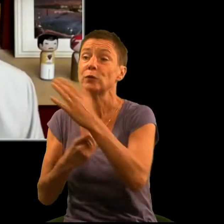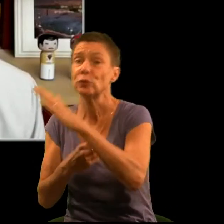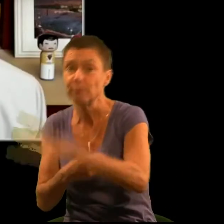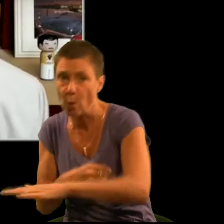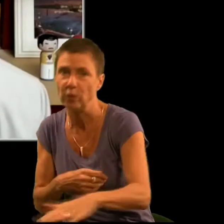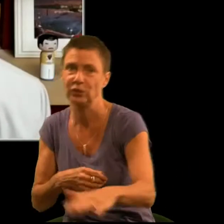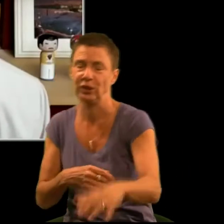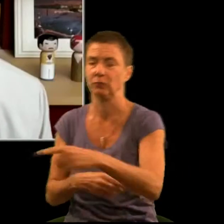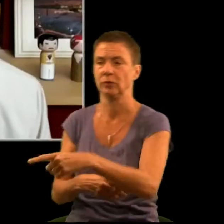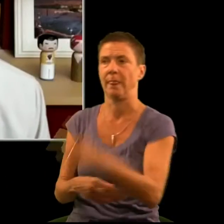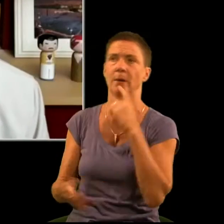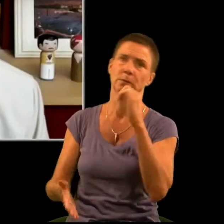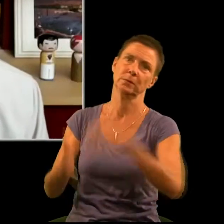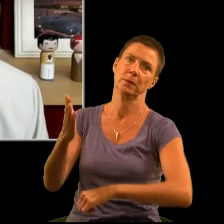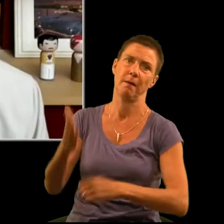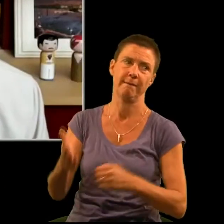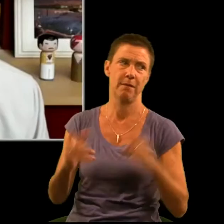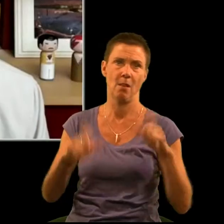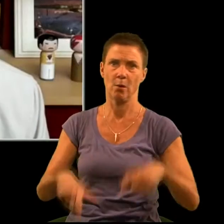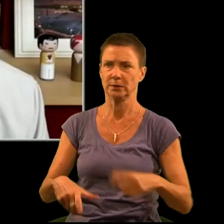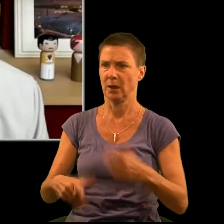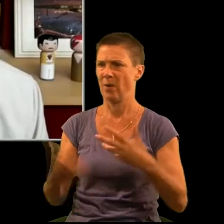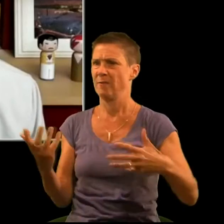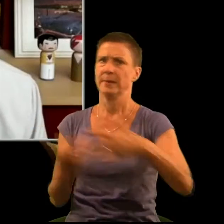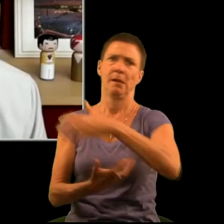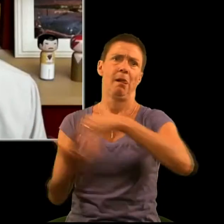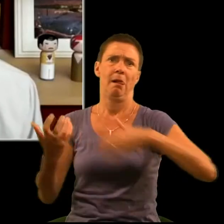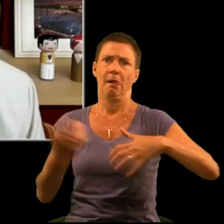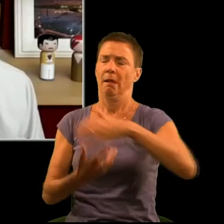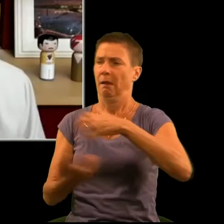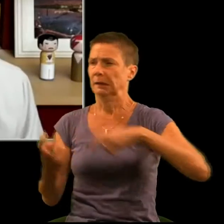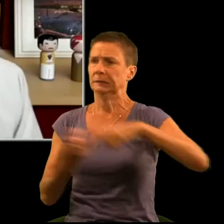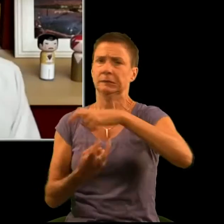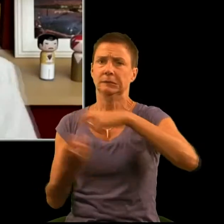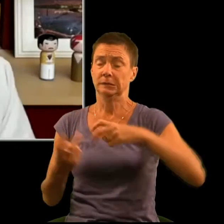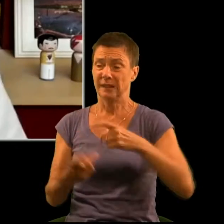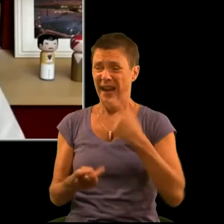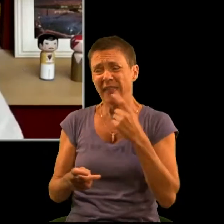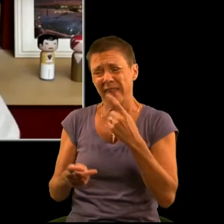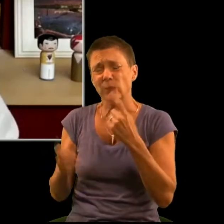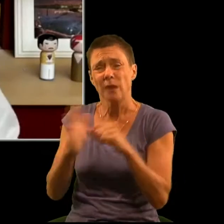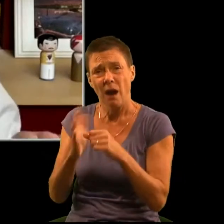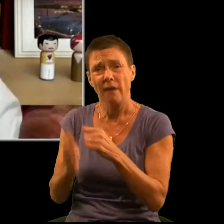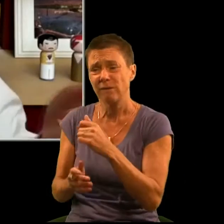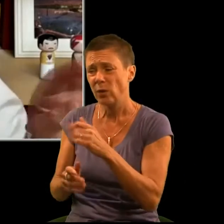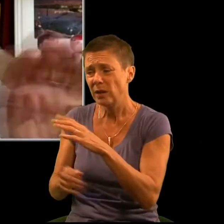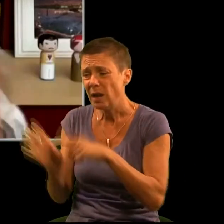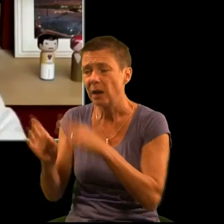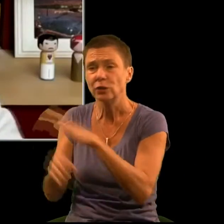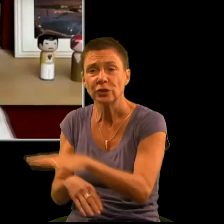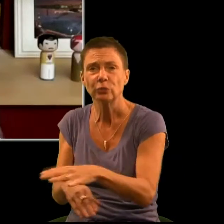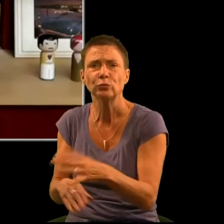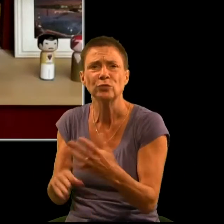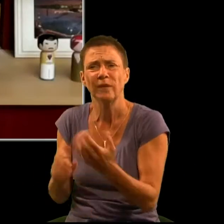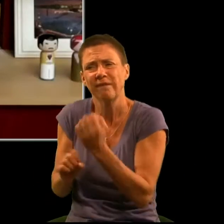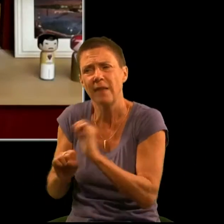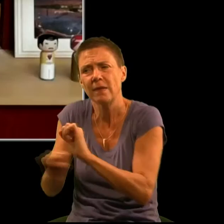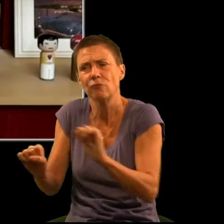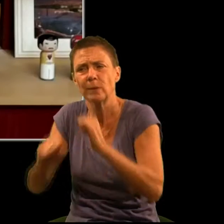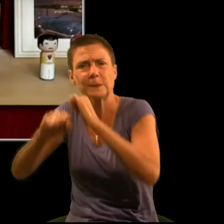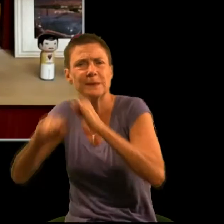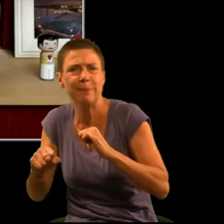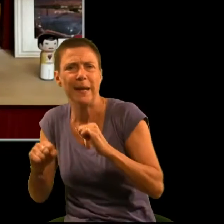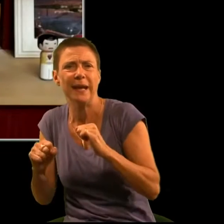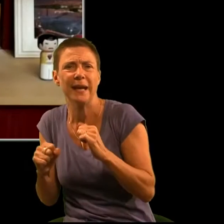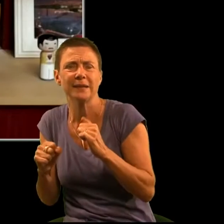a really tough few months, really tough. And sometimes it was hard for the little kids just to find their own little corner of a